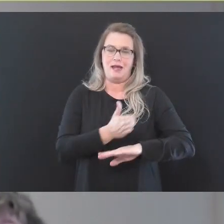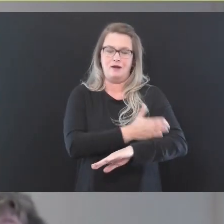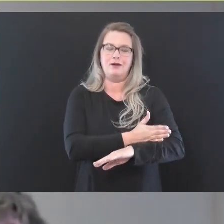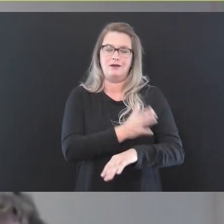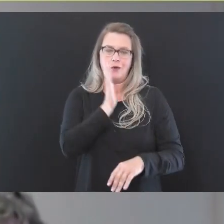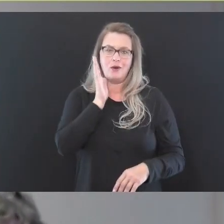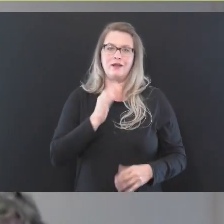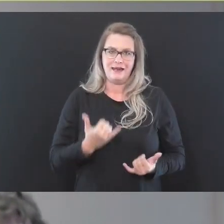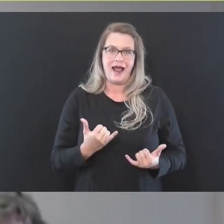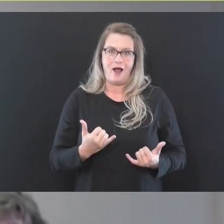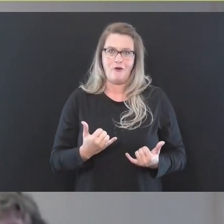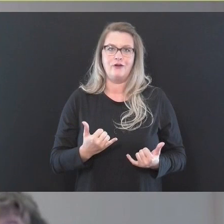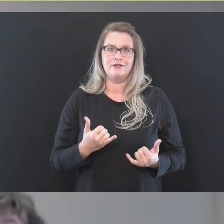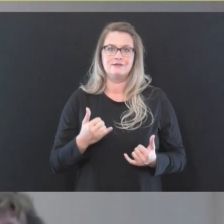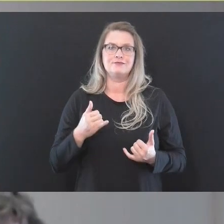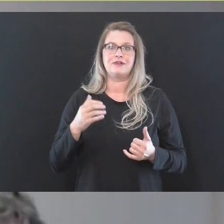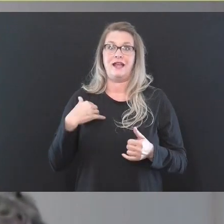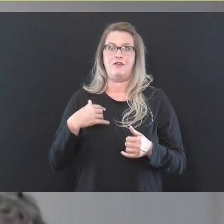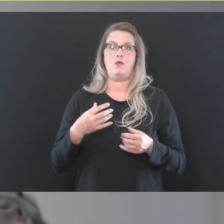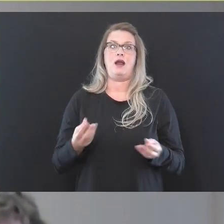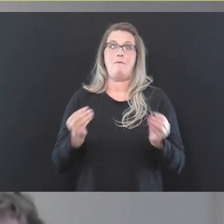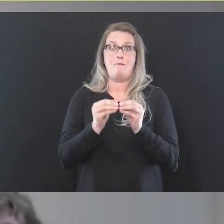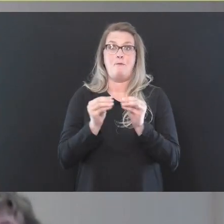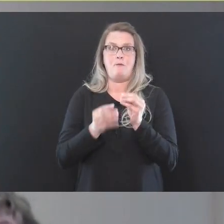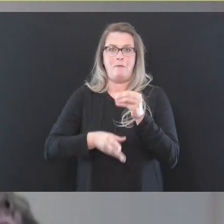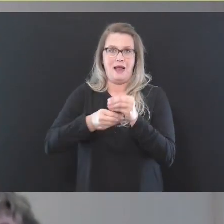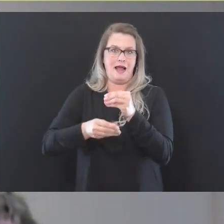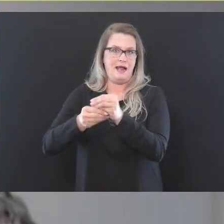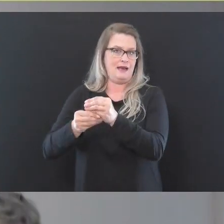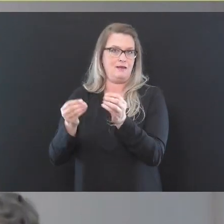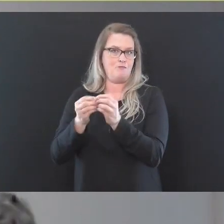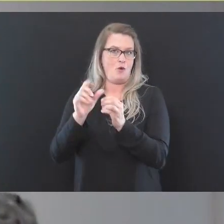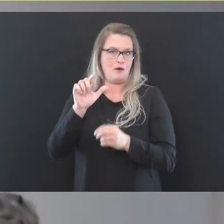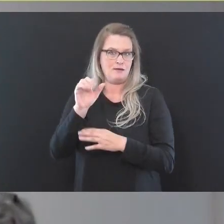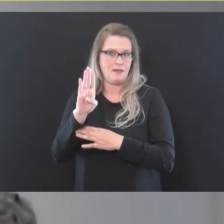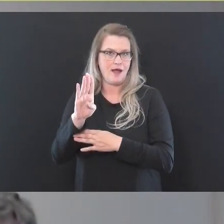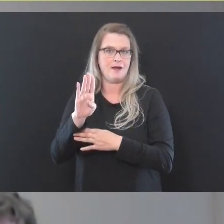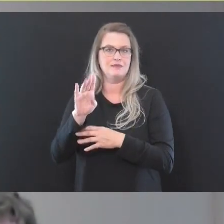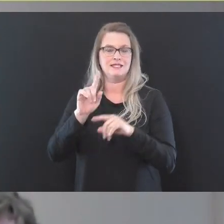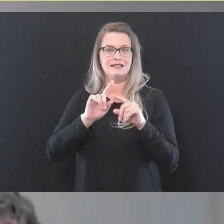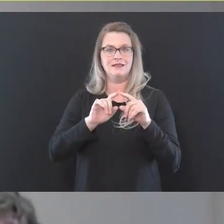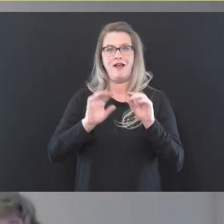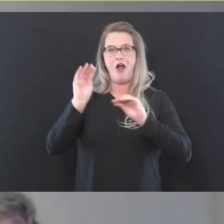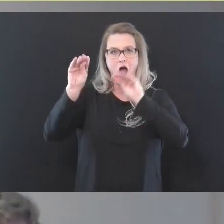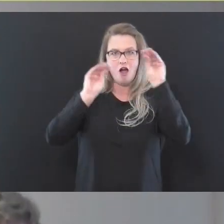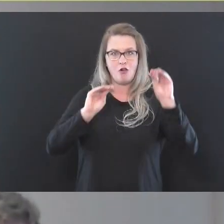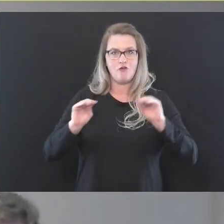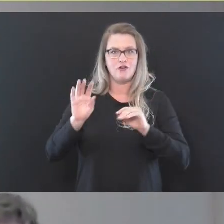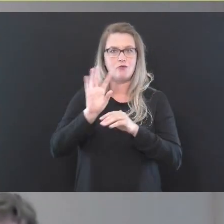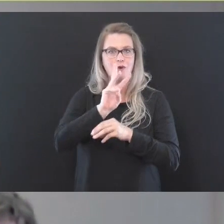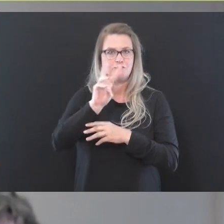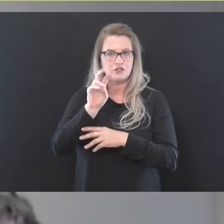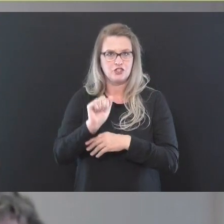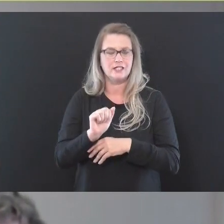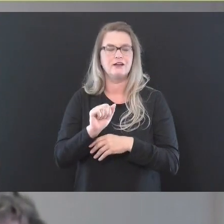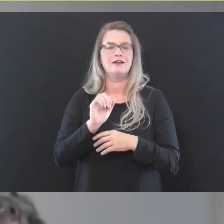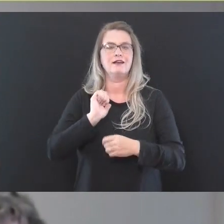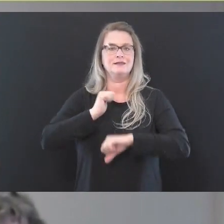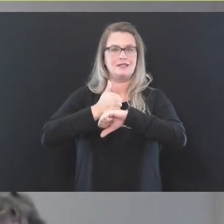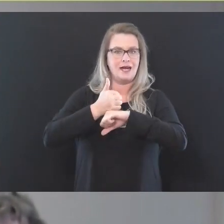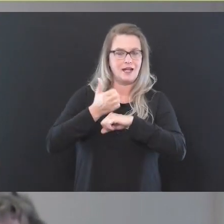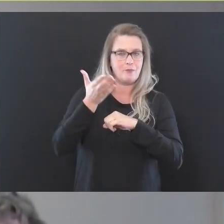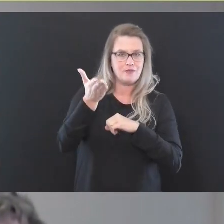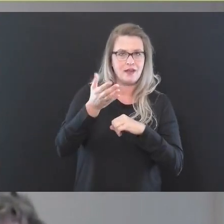Marsh mentioned, they've been building out different laboratories to do that work, location in different states, ramping that up. We're starting to see